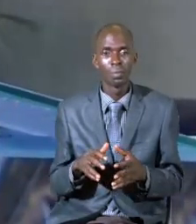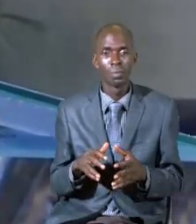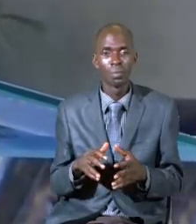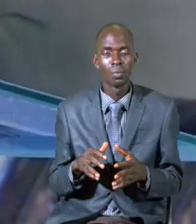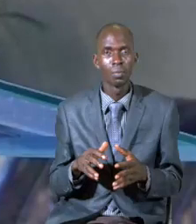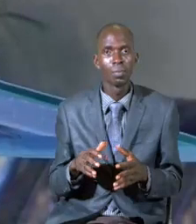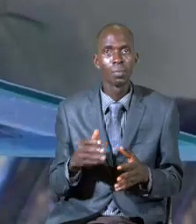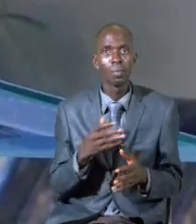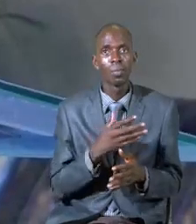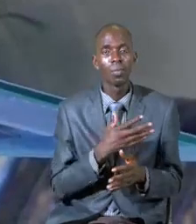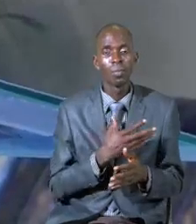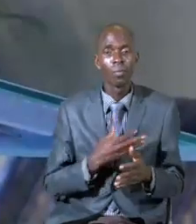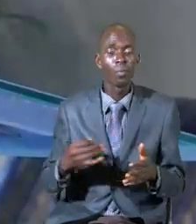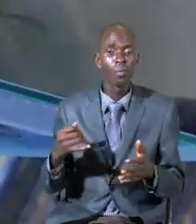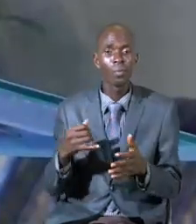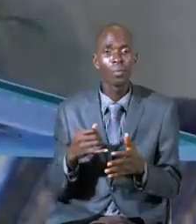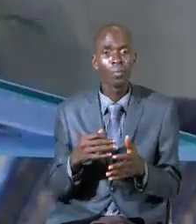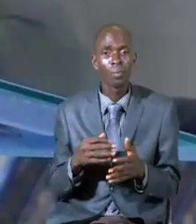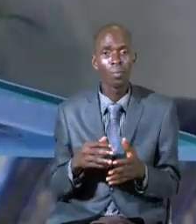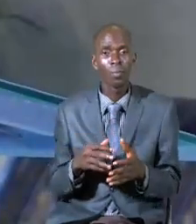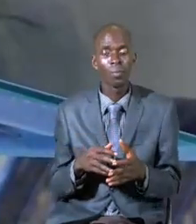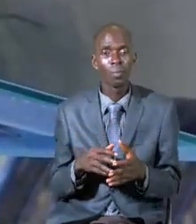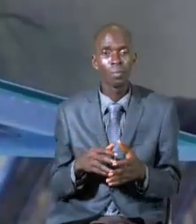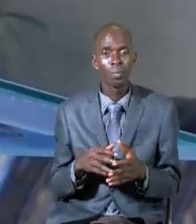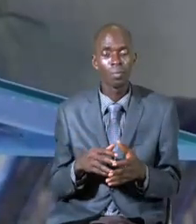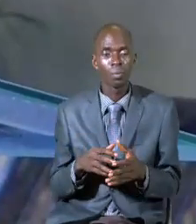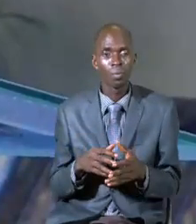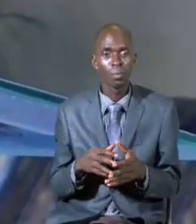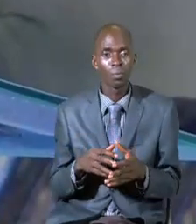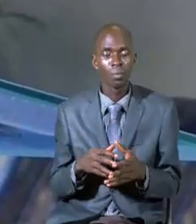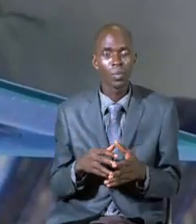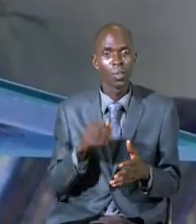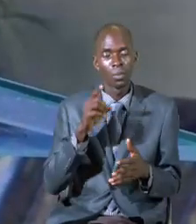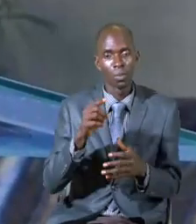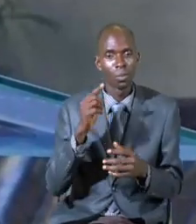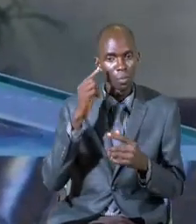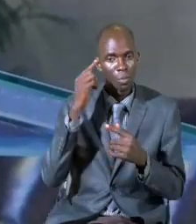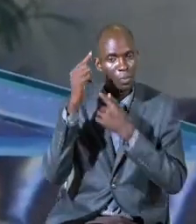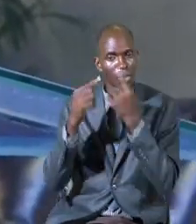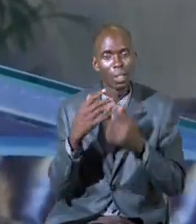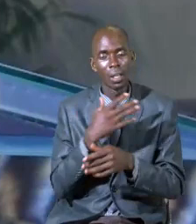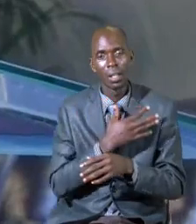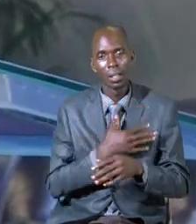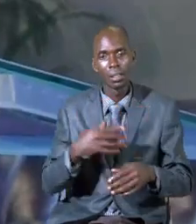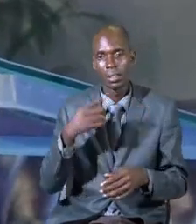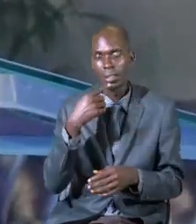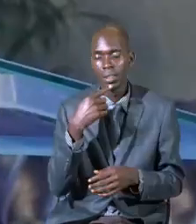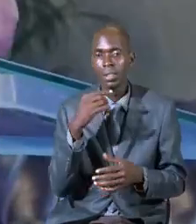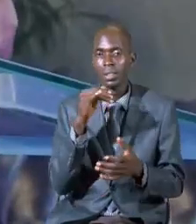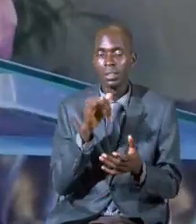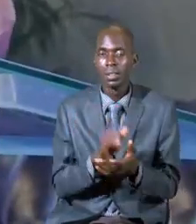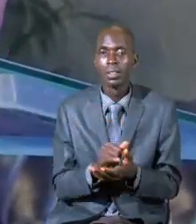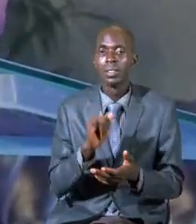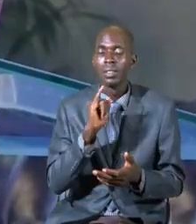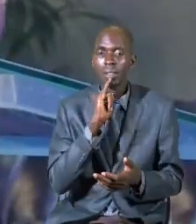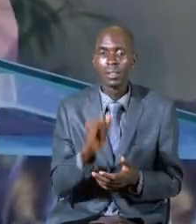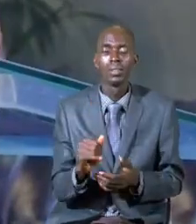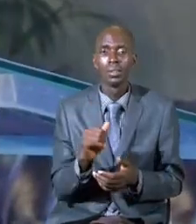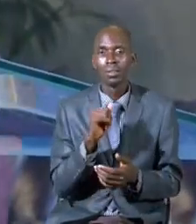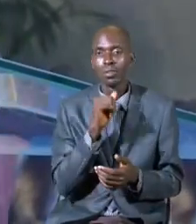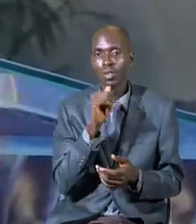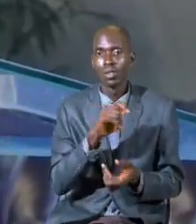are thoughtful. You meditate and you say, that is unchangeable, but this